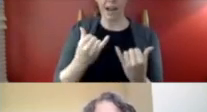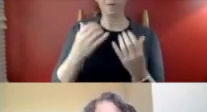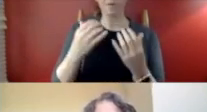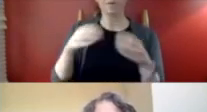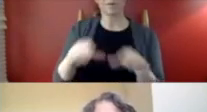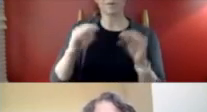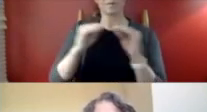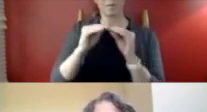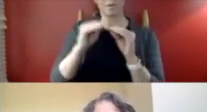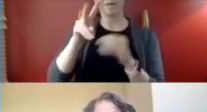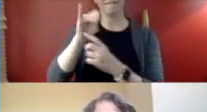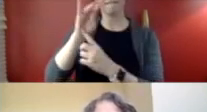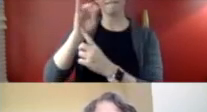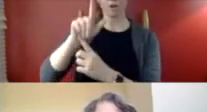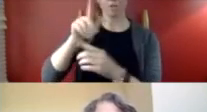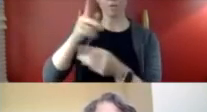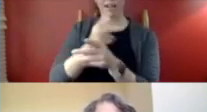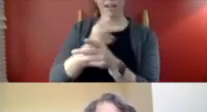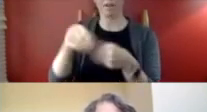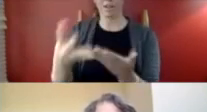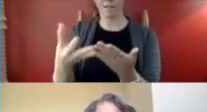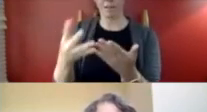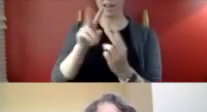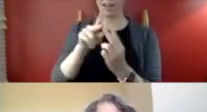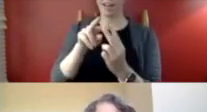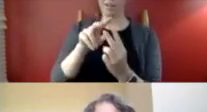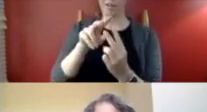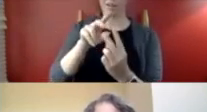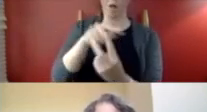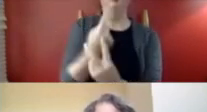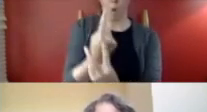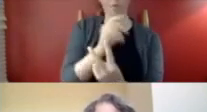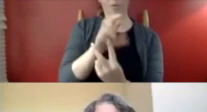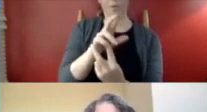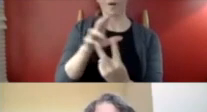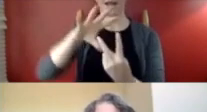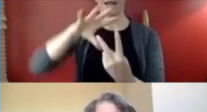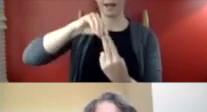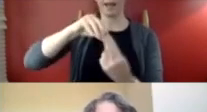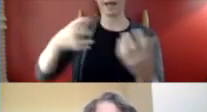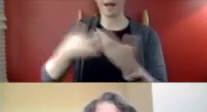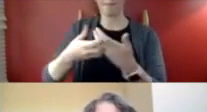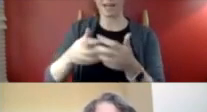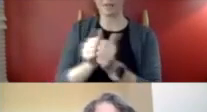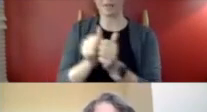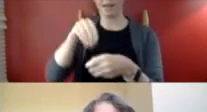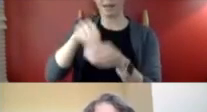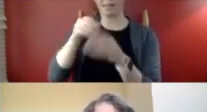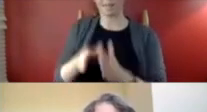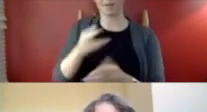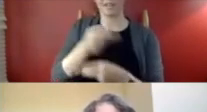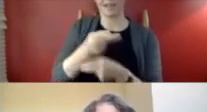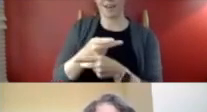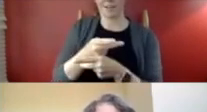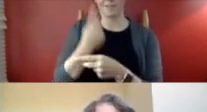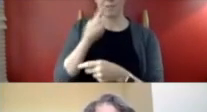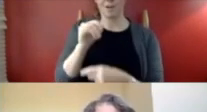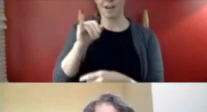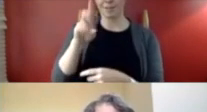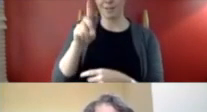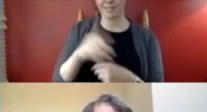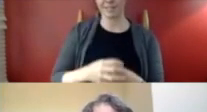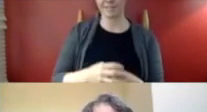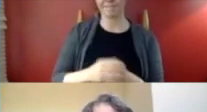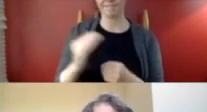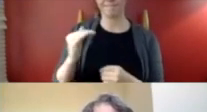care delivery, either on its own or in combination with in-person care, including for IUDs. Next slide, please.